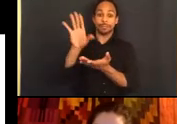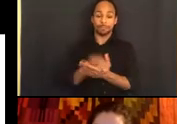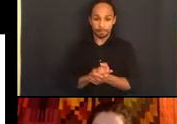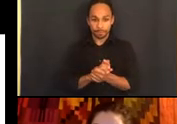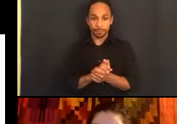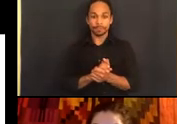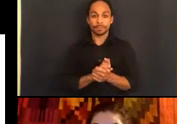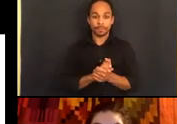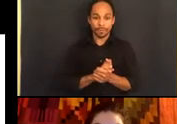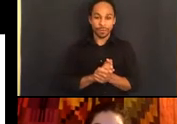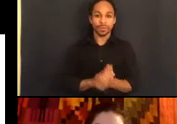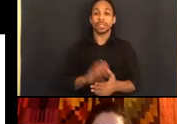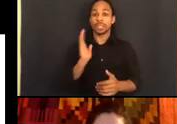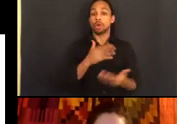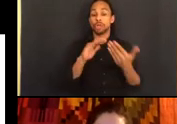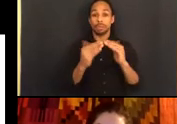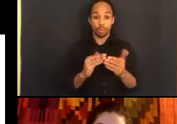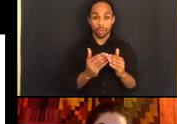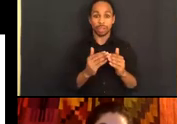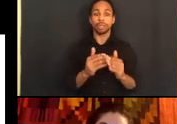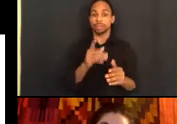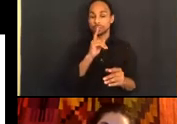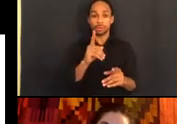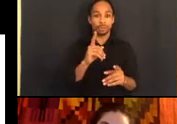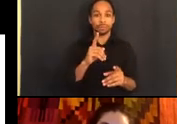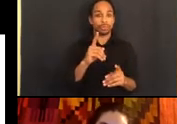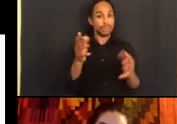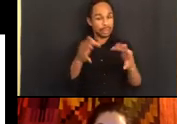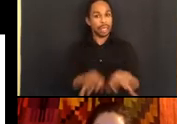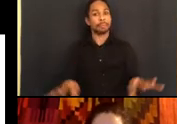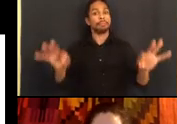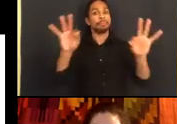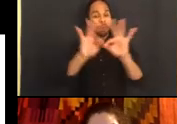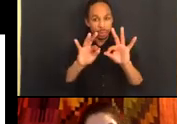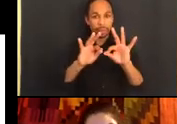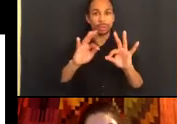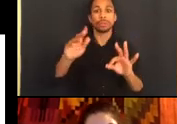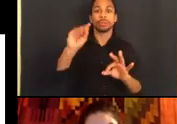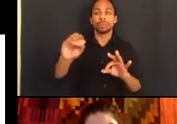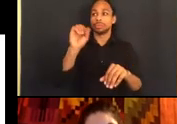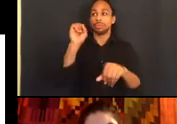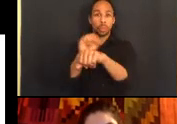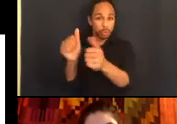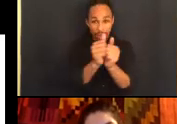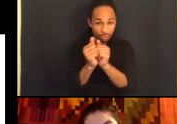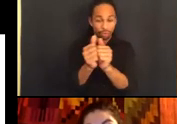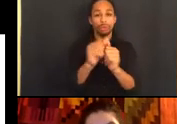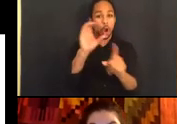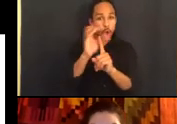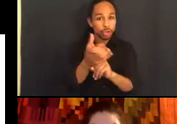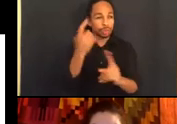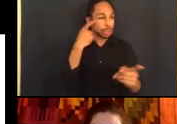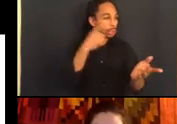other. And our work draws inspiration from our cultural backgrounds. It's a way of putting our values into practice. This